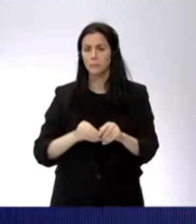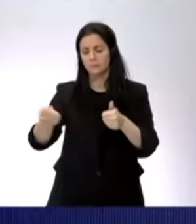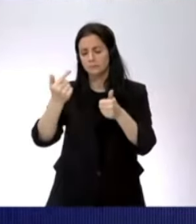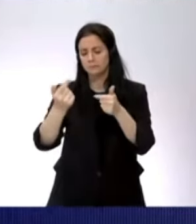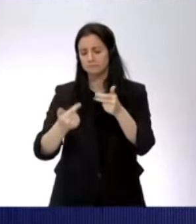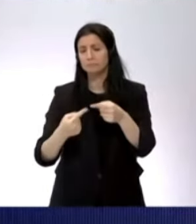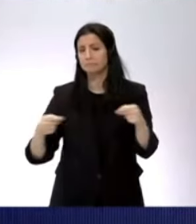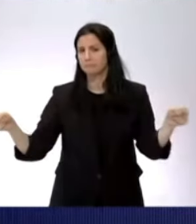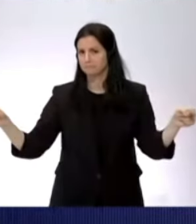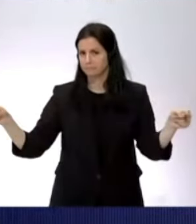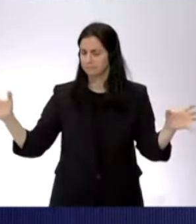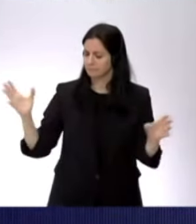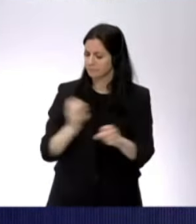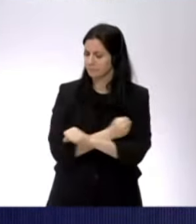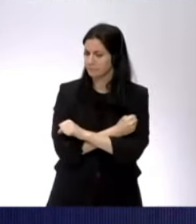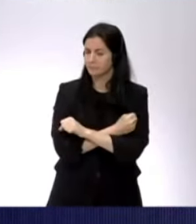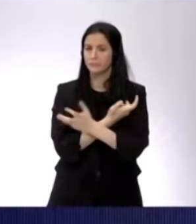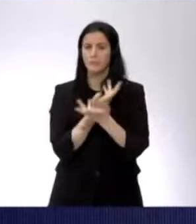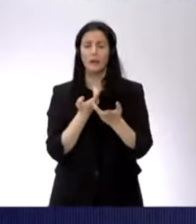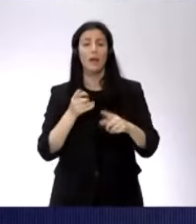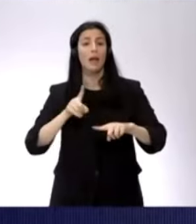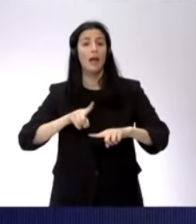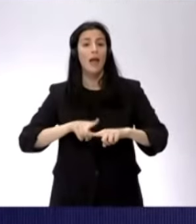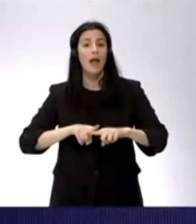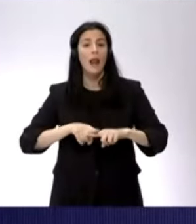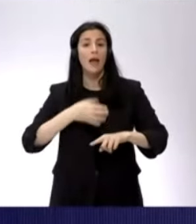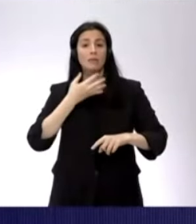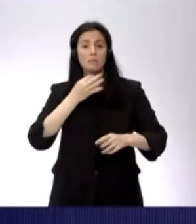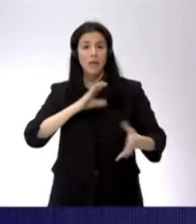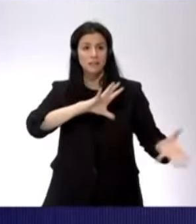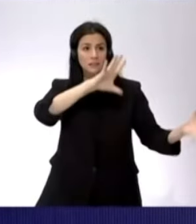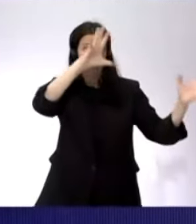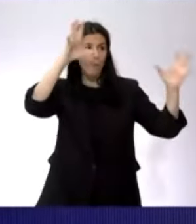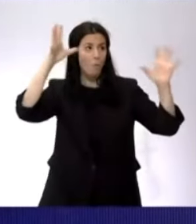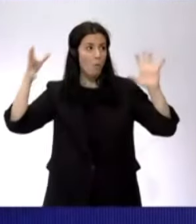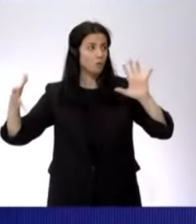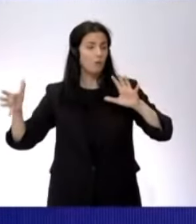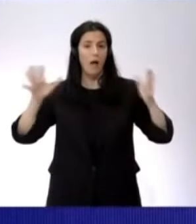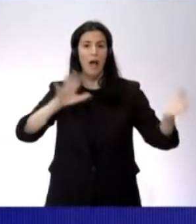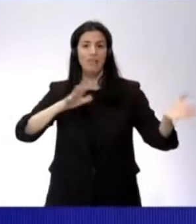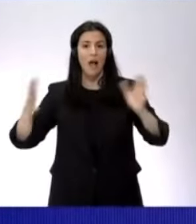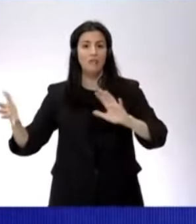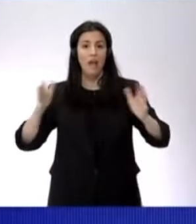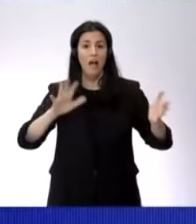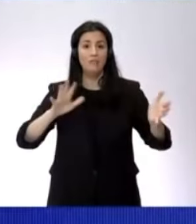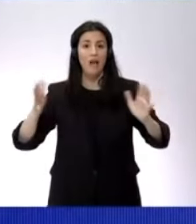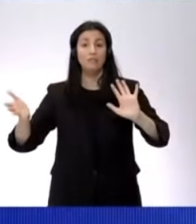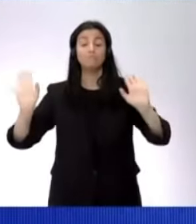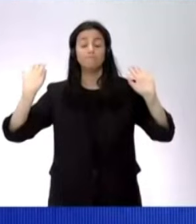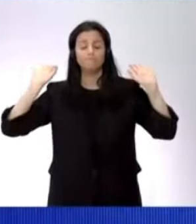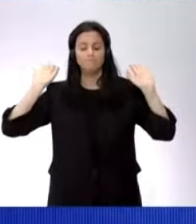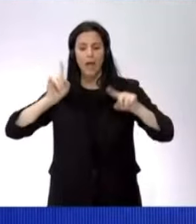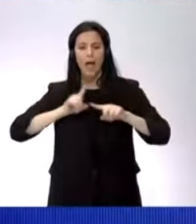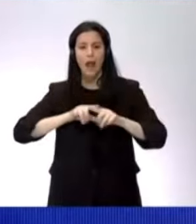need in the years ahead. And we know that we can do it. Since 2019, we have shown